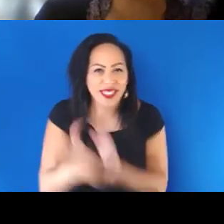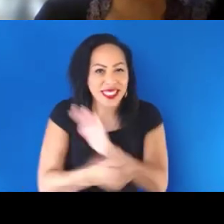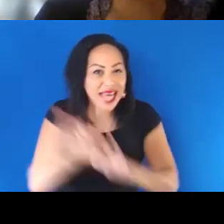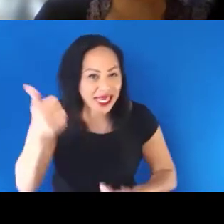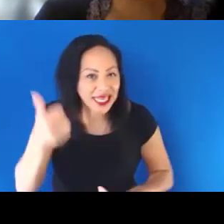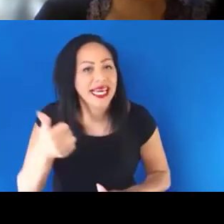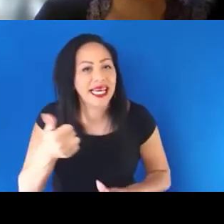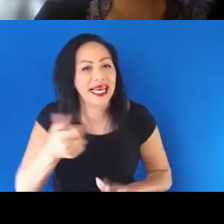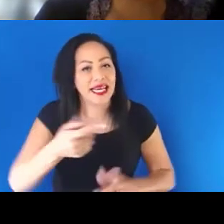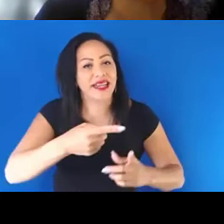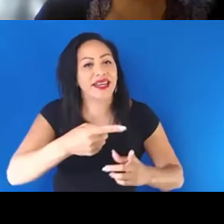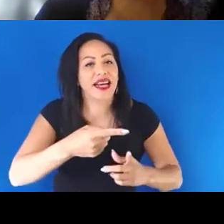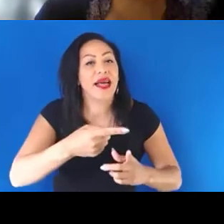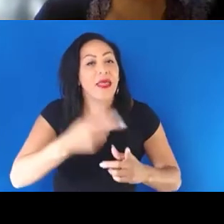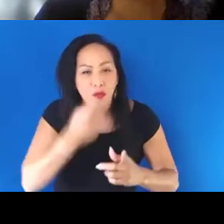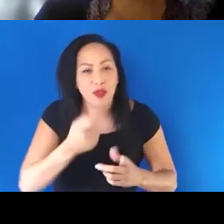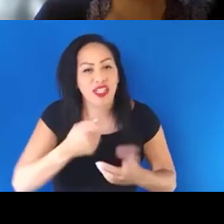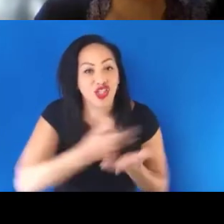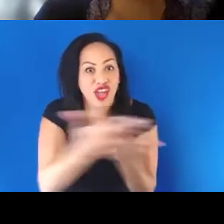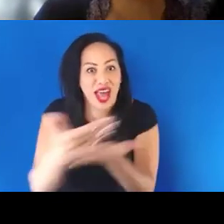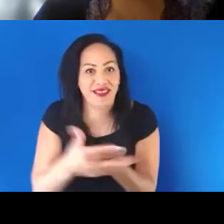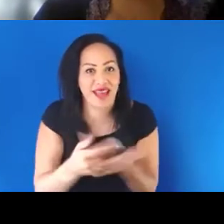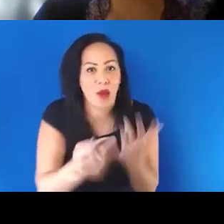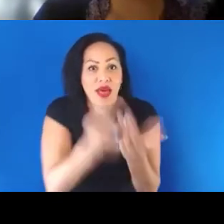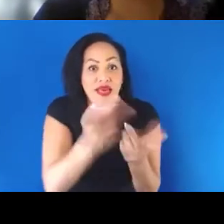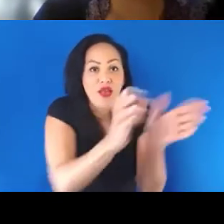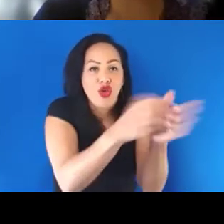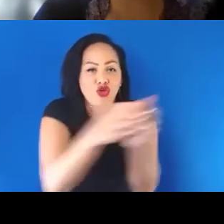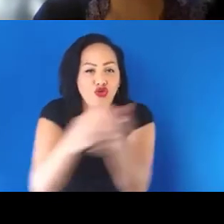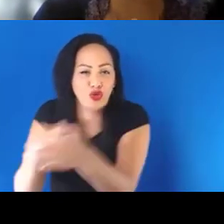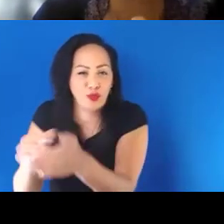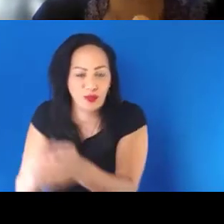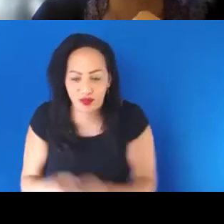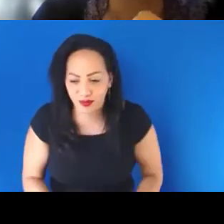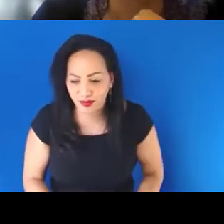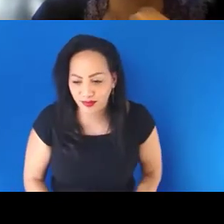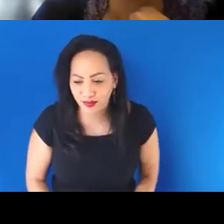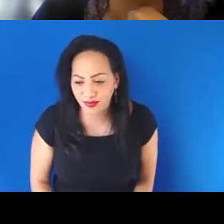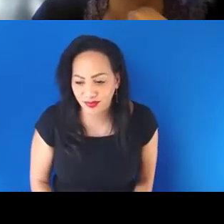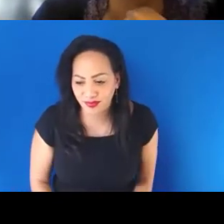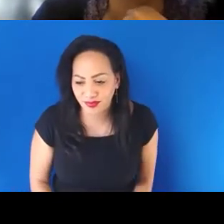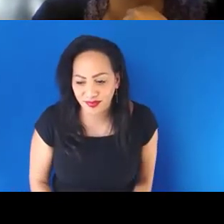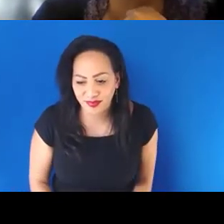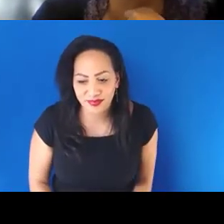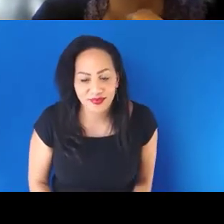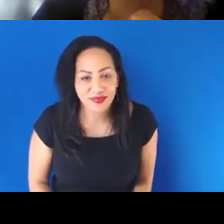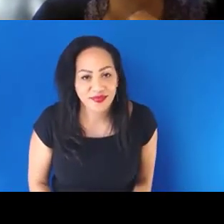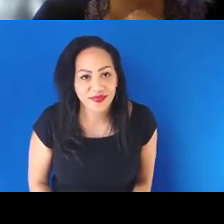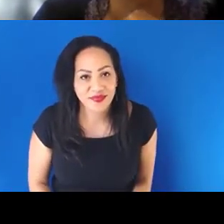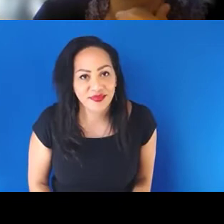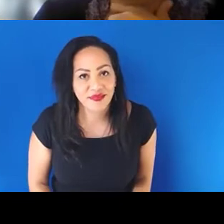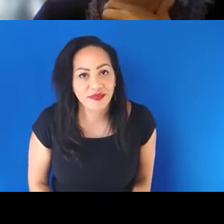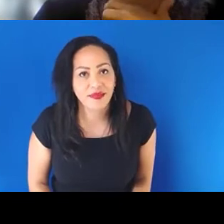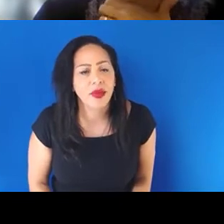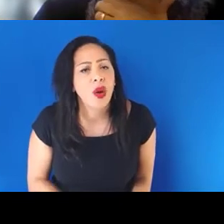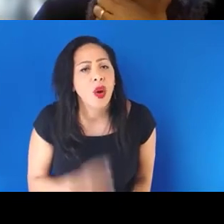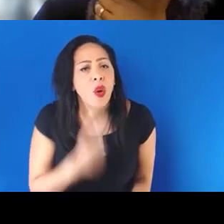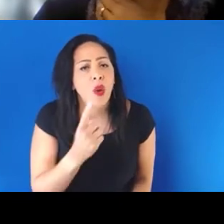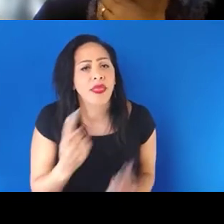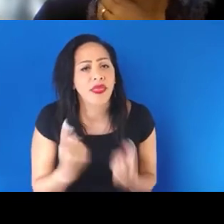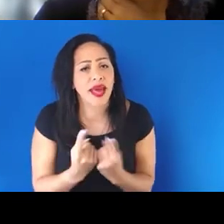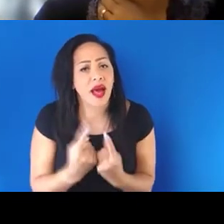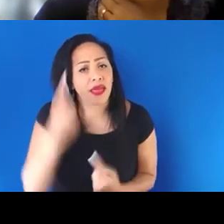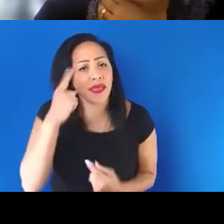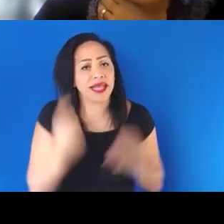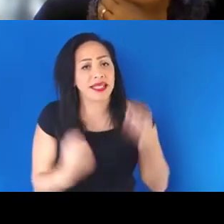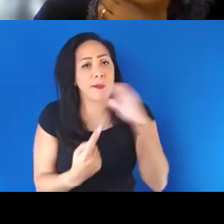this. So that's one whole thing. I think what is also important and what we have to worry about is that